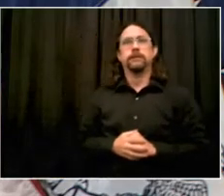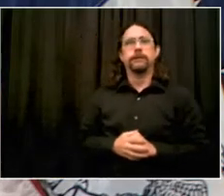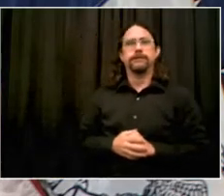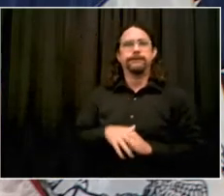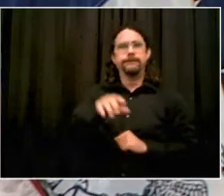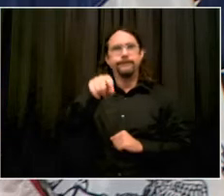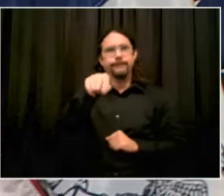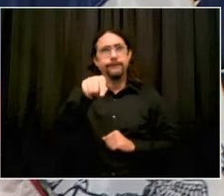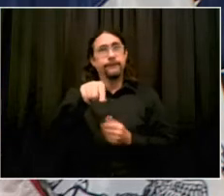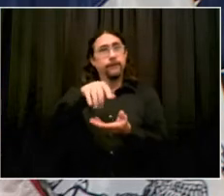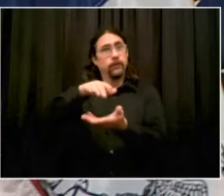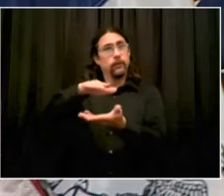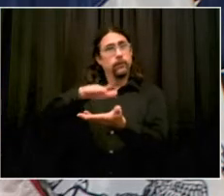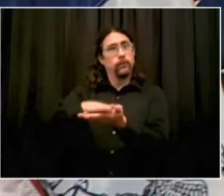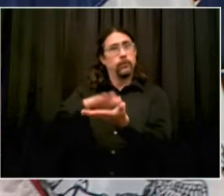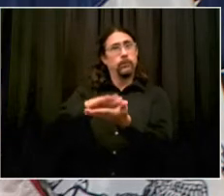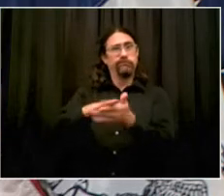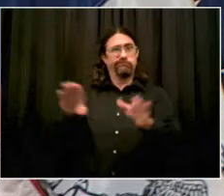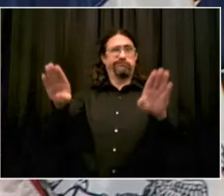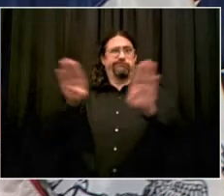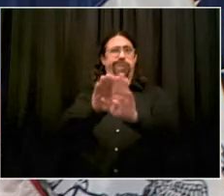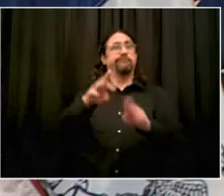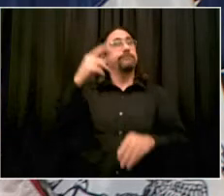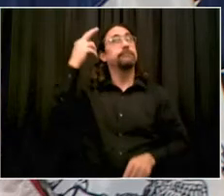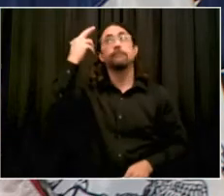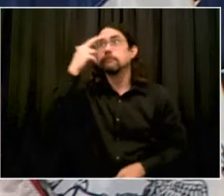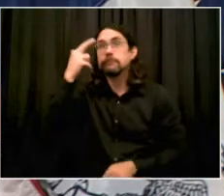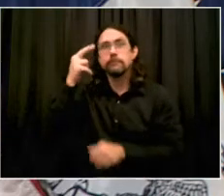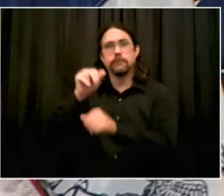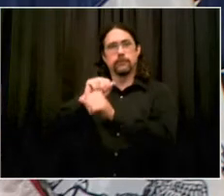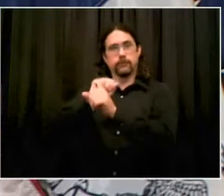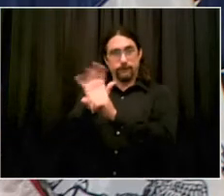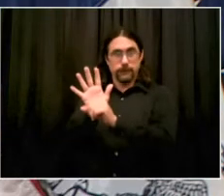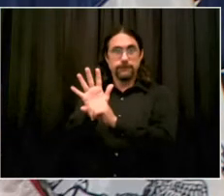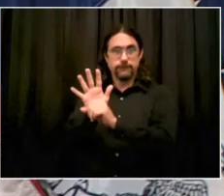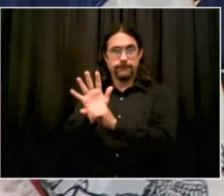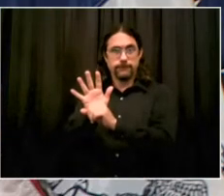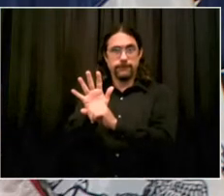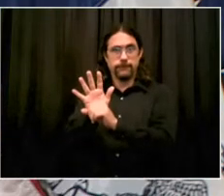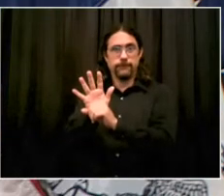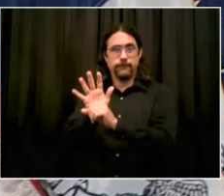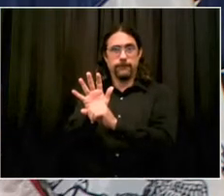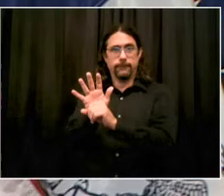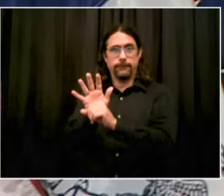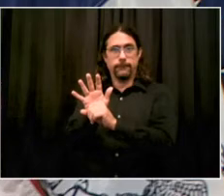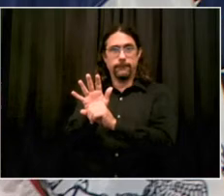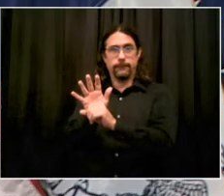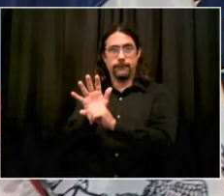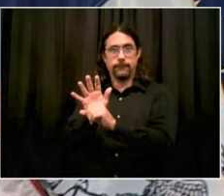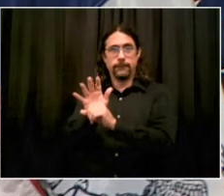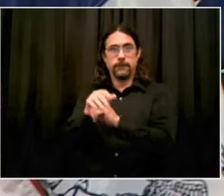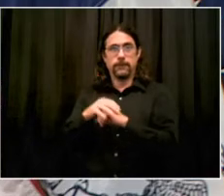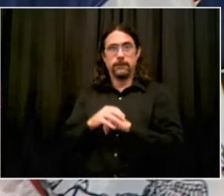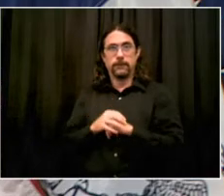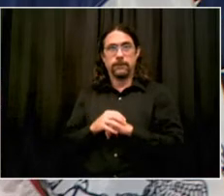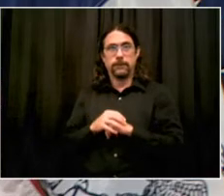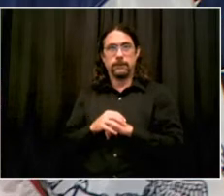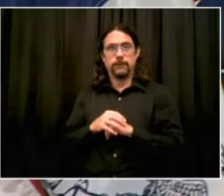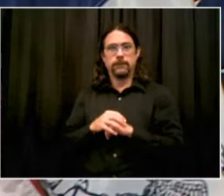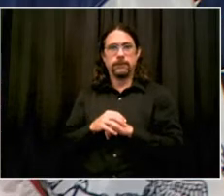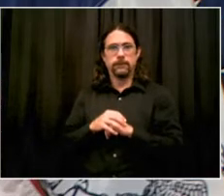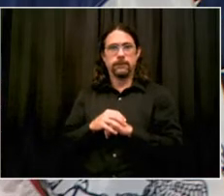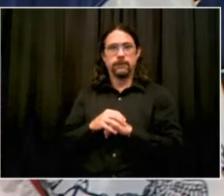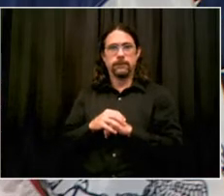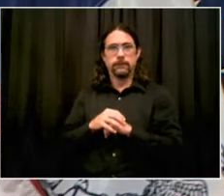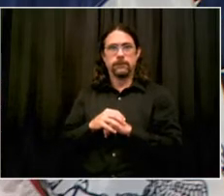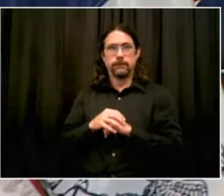info just yet. What is the holdup, and will you meet today's deadline? Okay, Kala, first of all, I want to set the